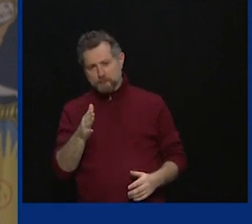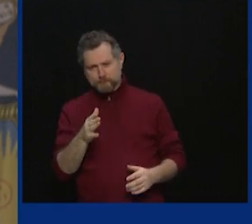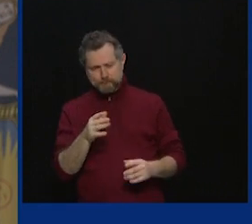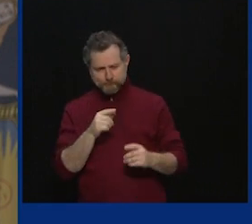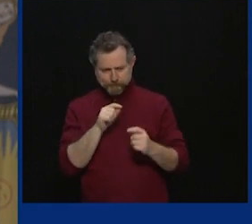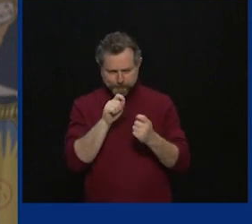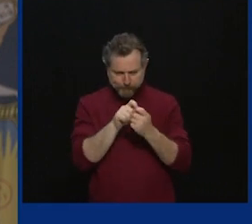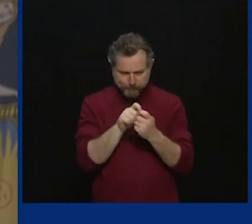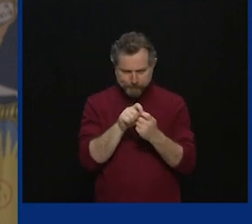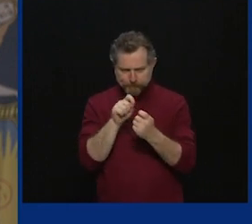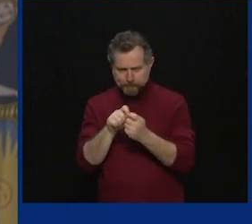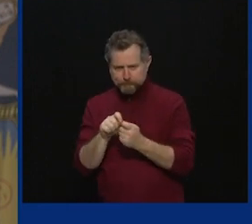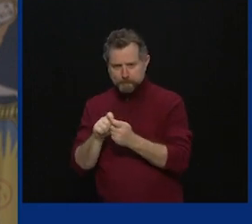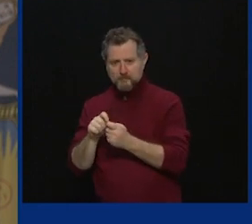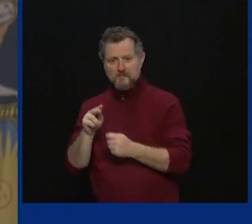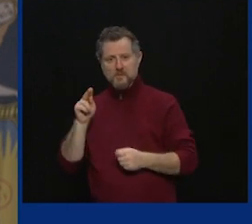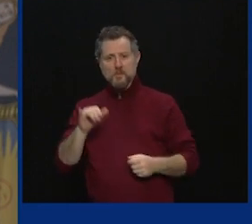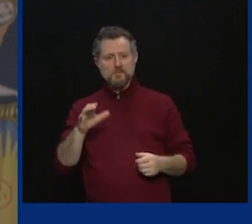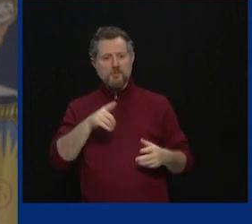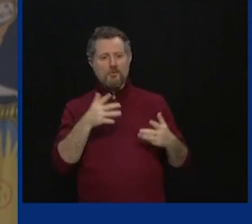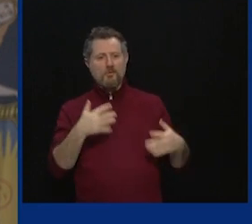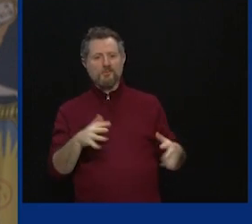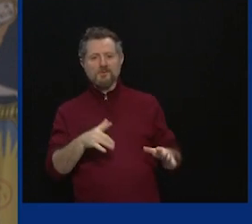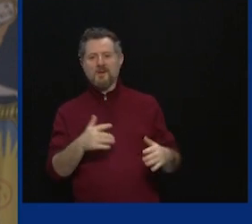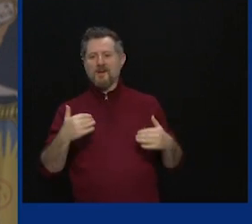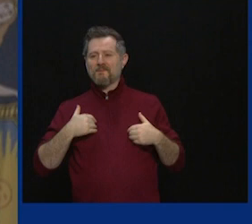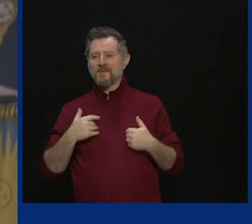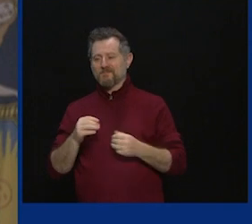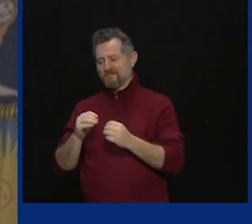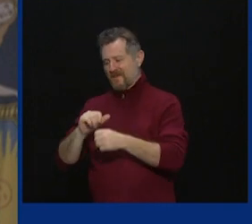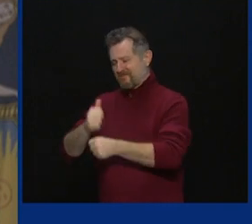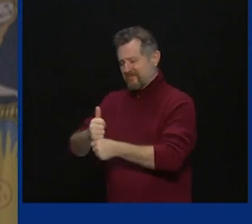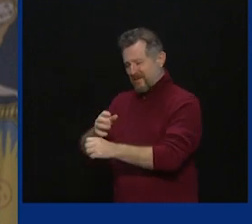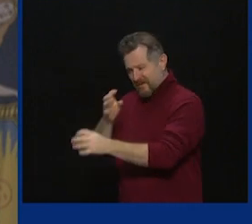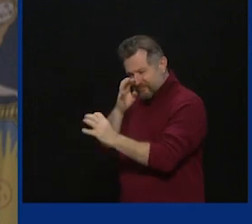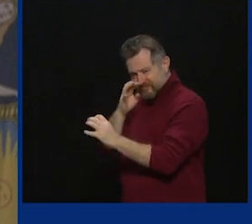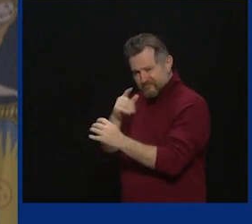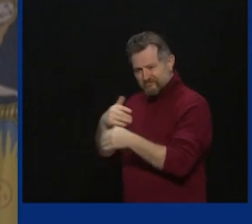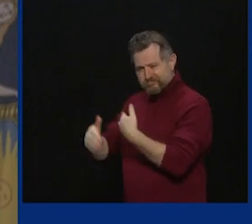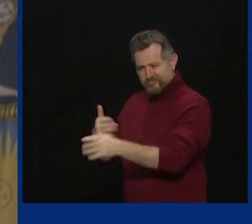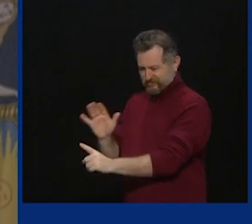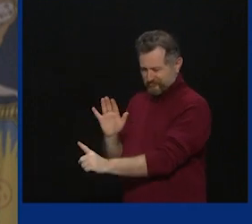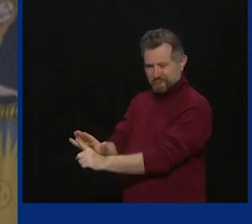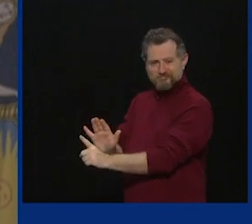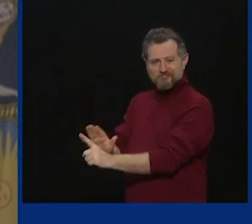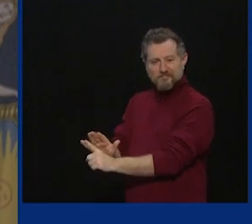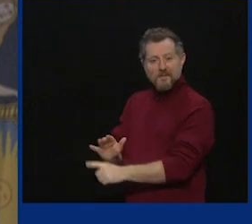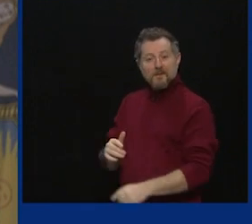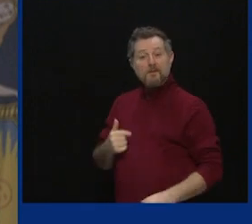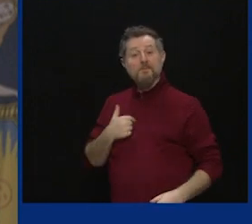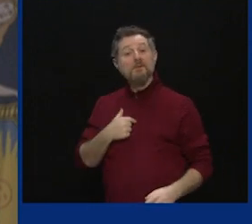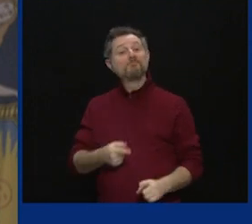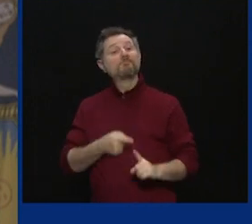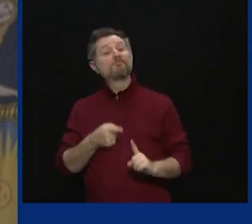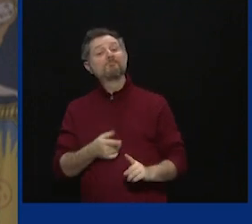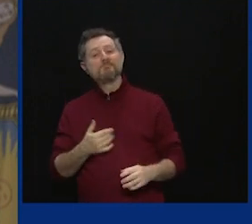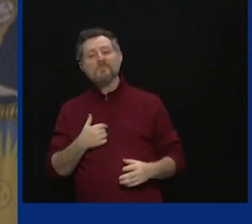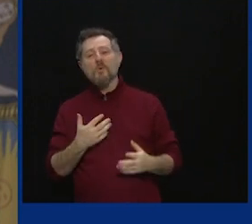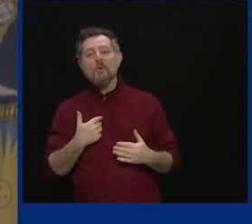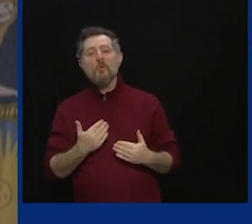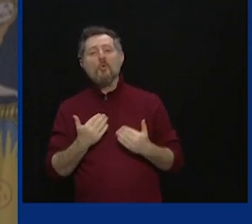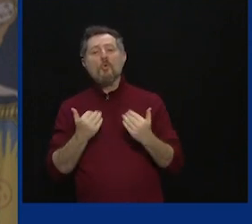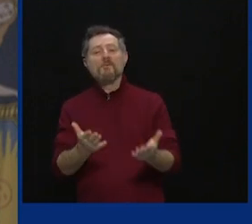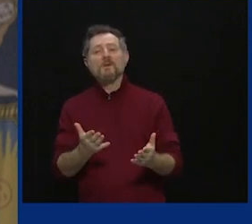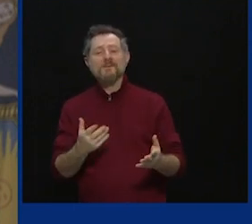more restrictive practices. I wanted to make sure that I offered flexibility. Flexibility. The result is still good. I want